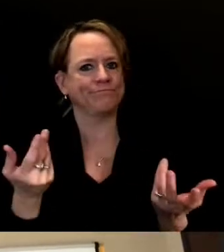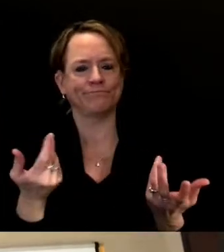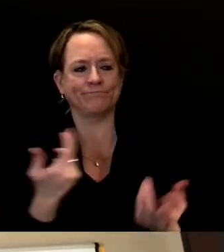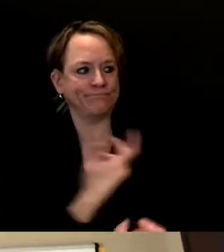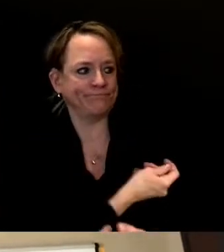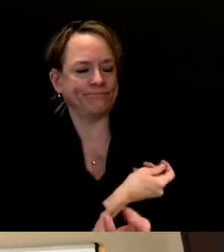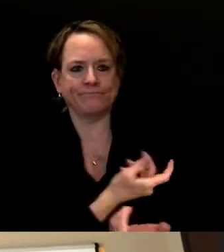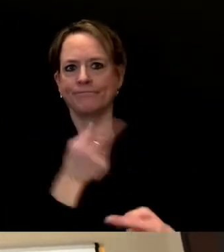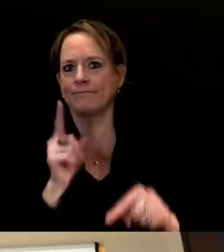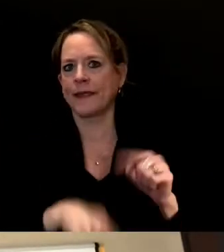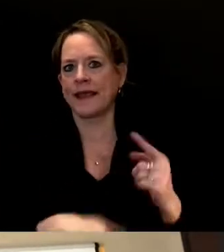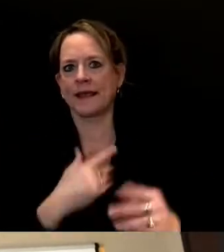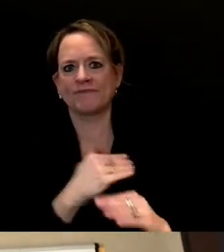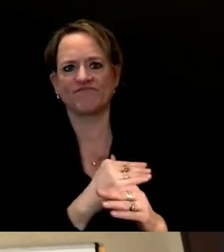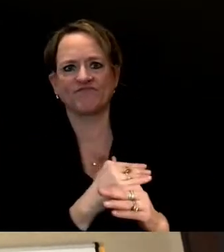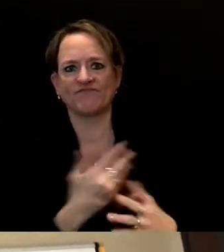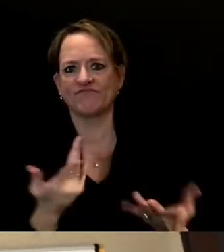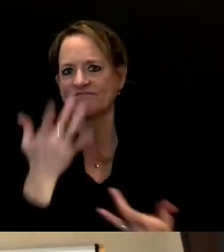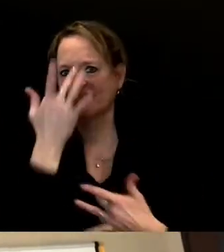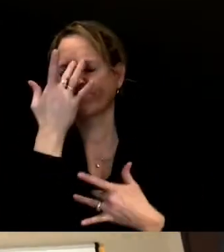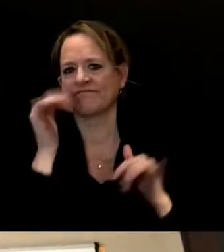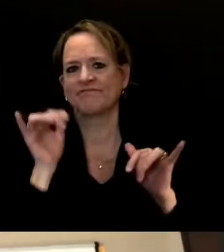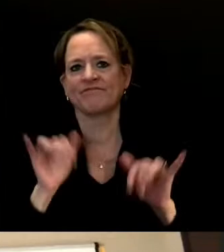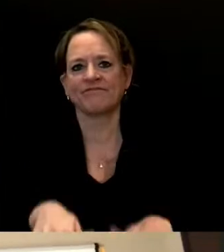we have a very limited number of